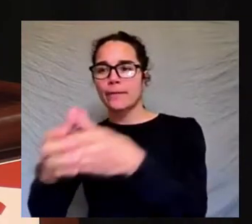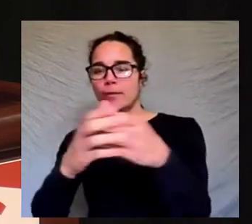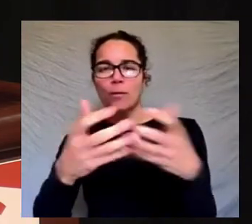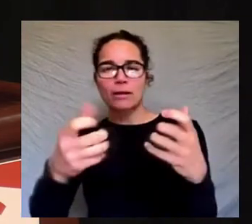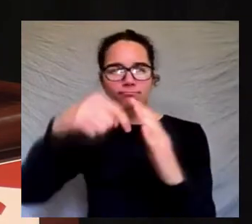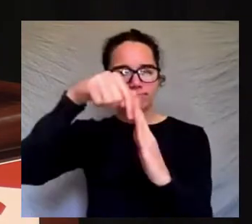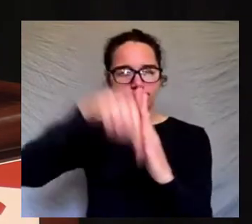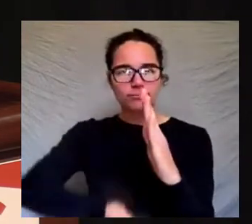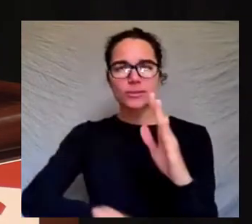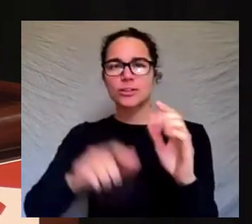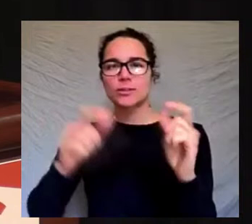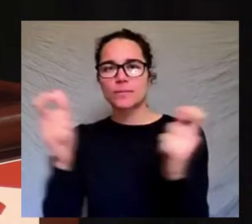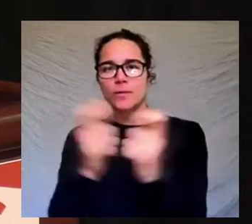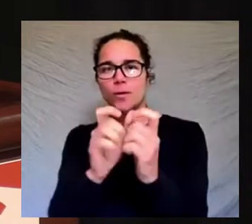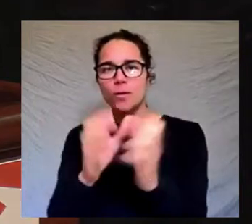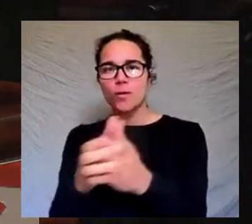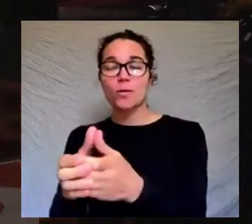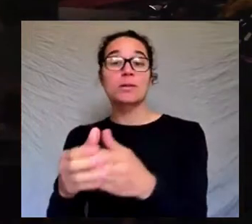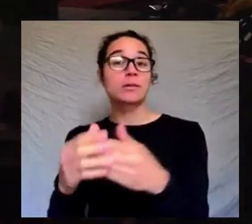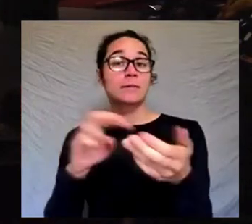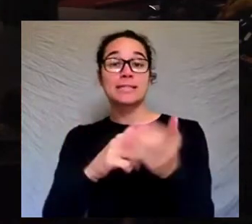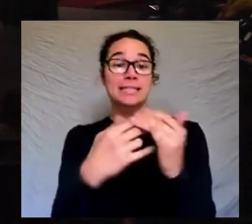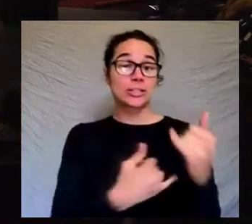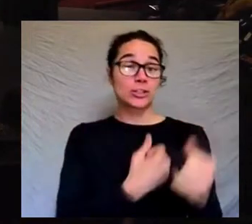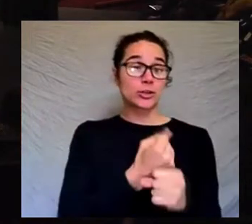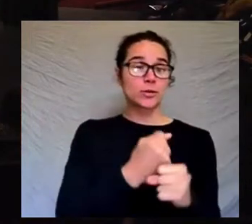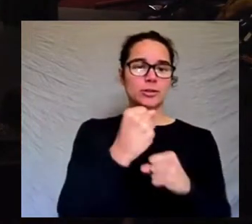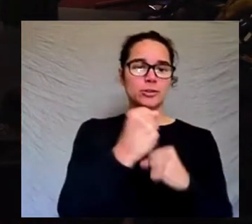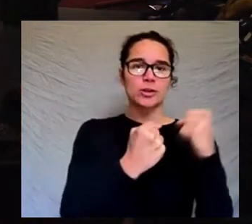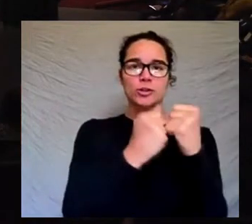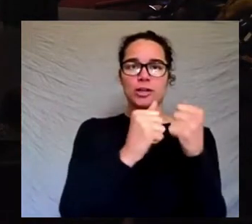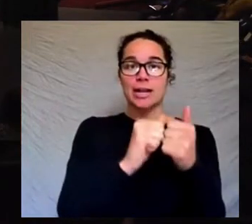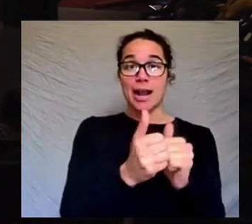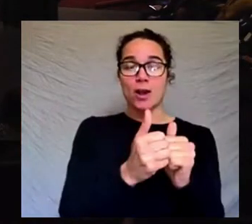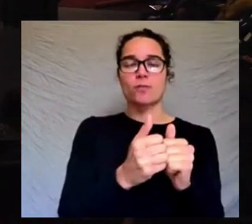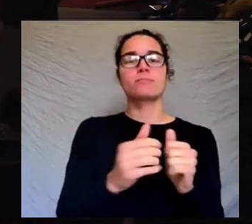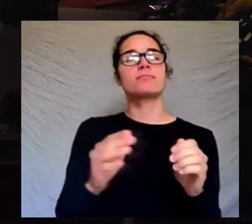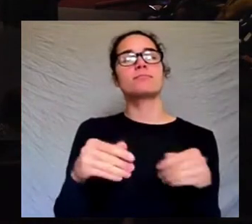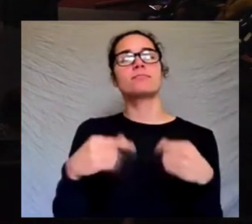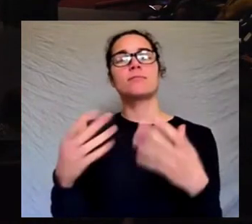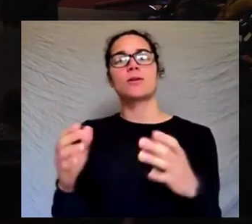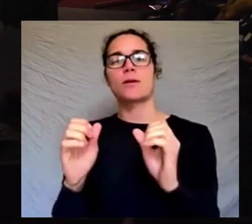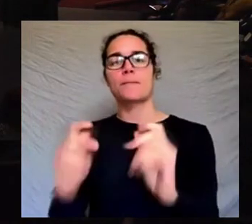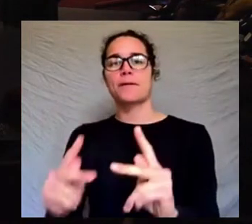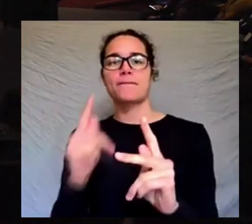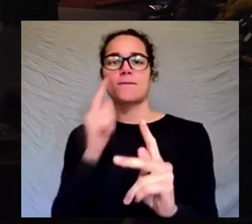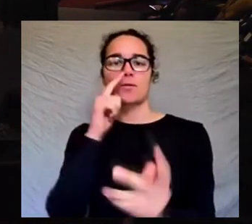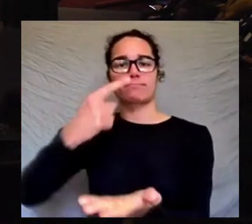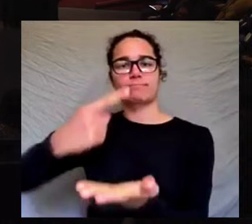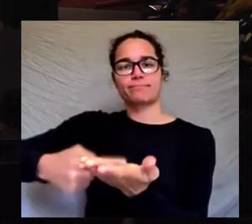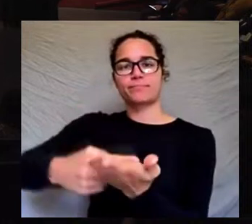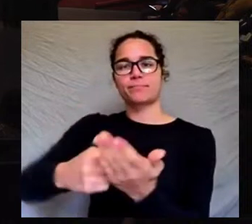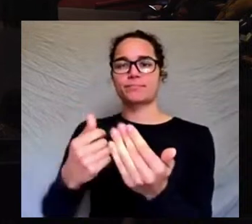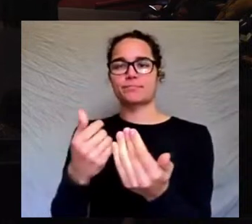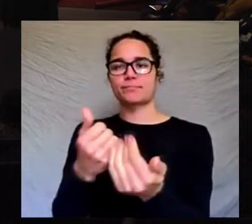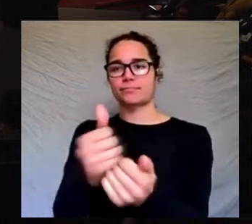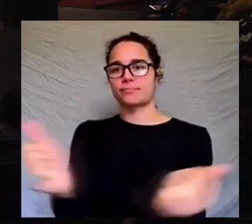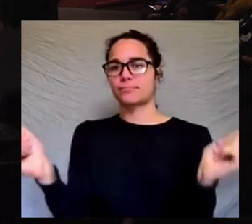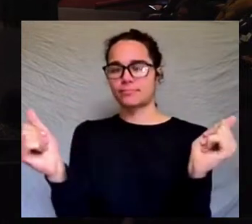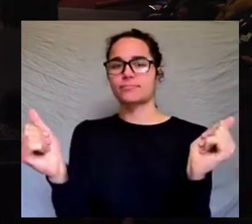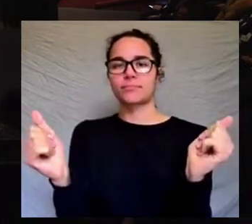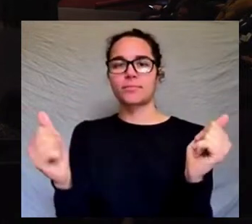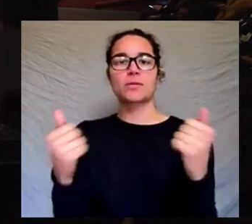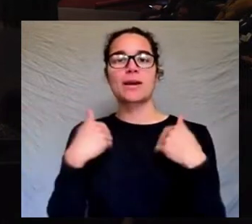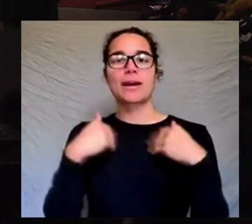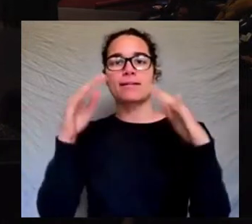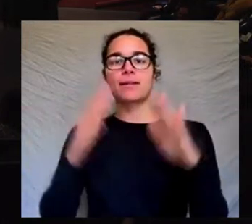we structured the program this year so you have an opportunity to do that. You have some fantastic facilitators. Your program tells you where